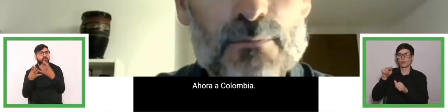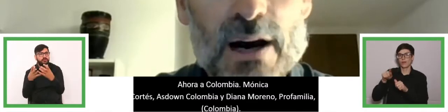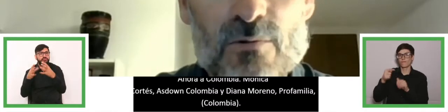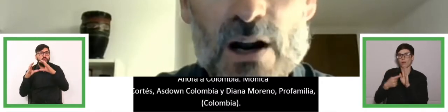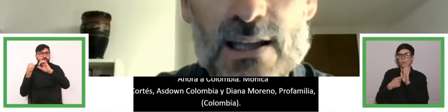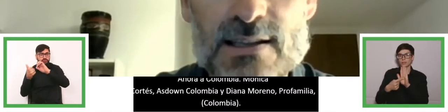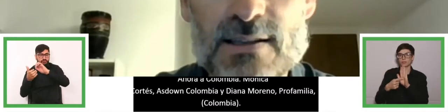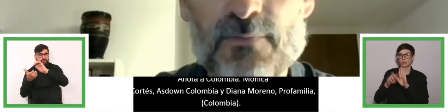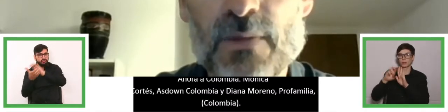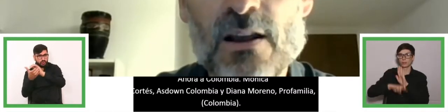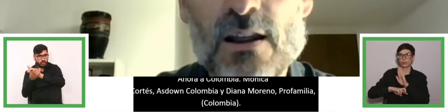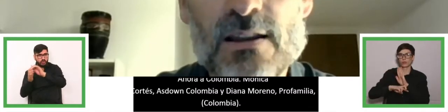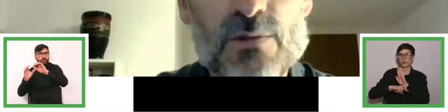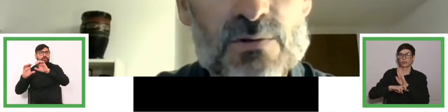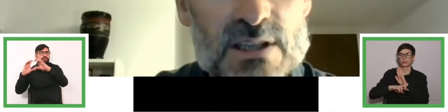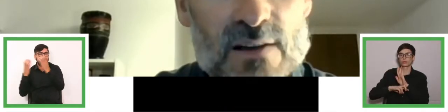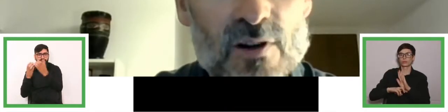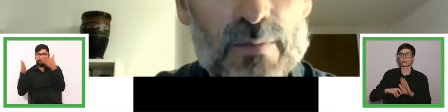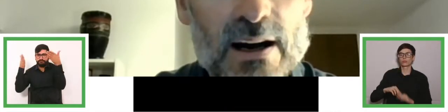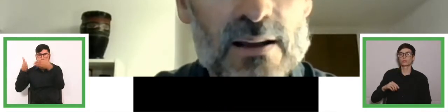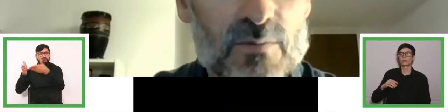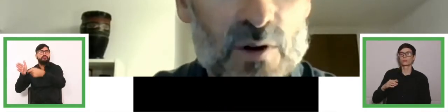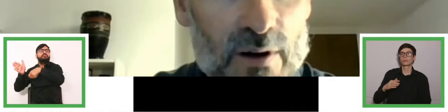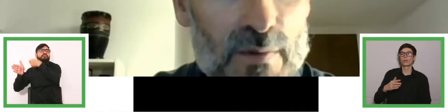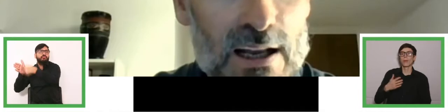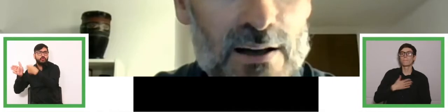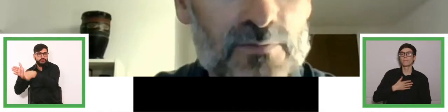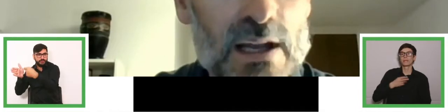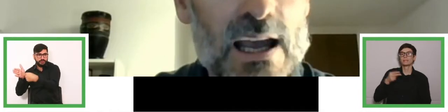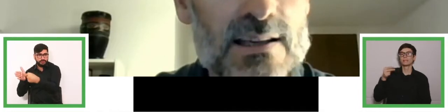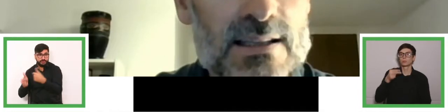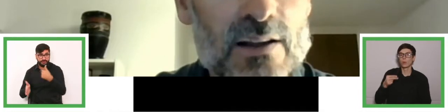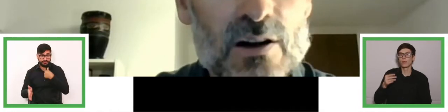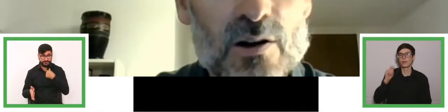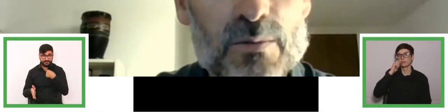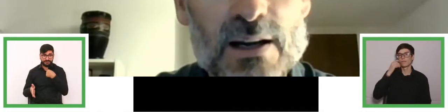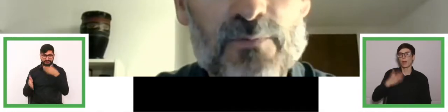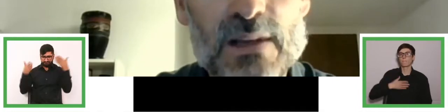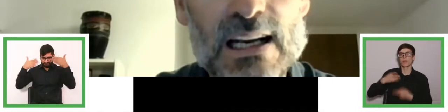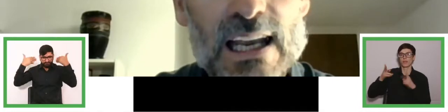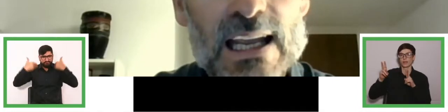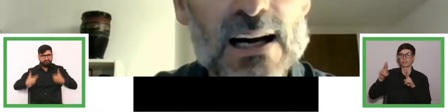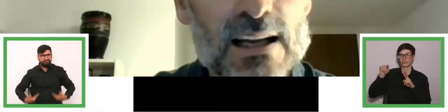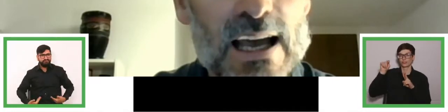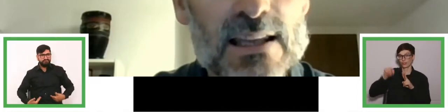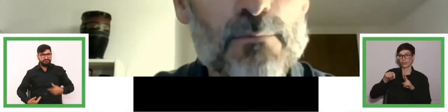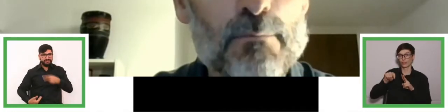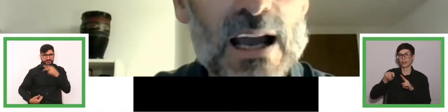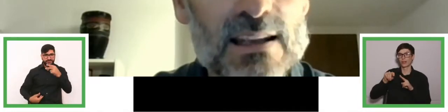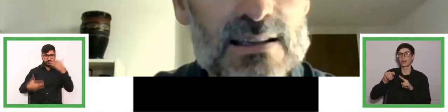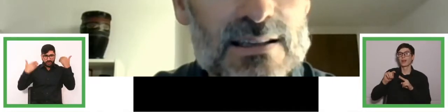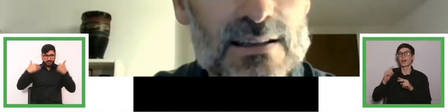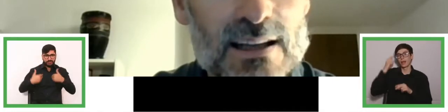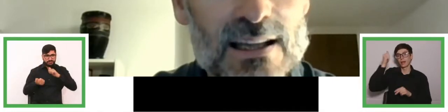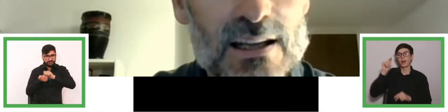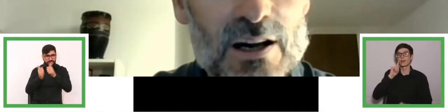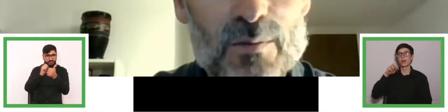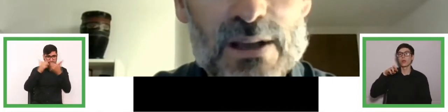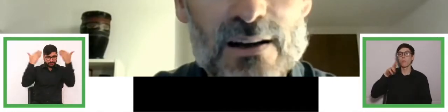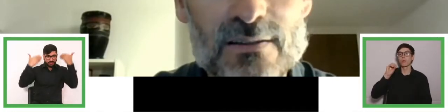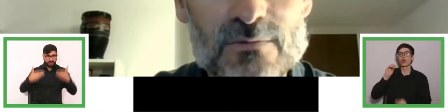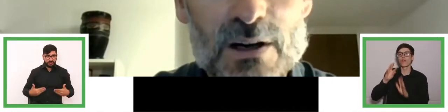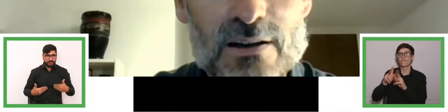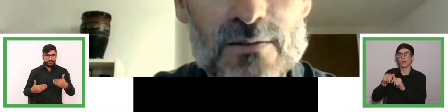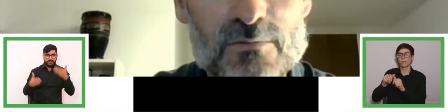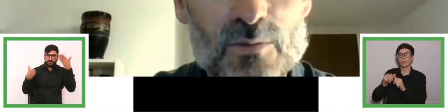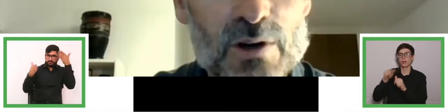Sexuality, My Rights, which was developed by Pro Familia, AS Down Colombia, LICA, and País in